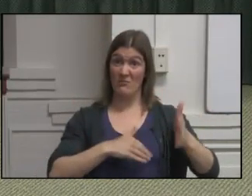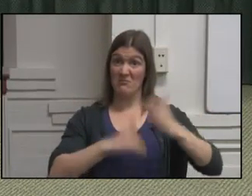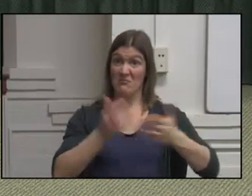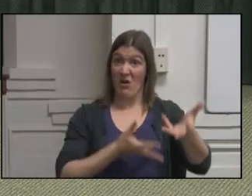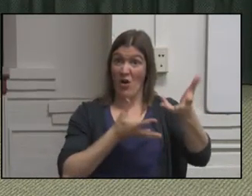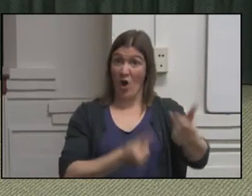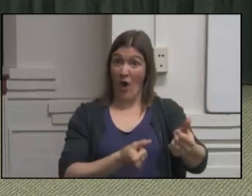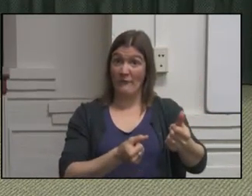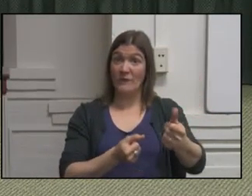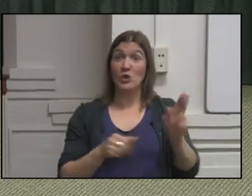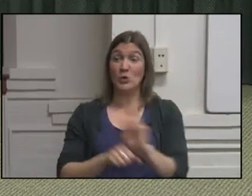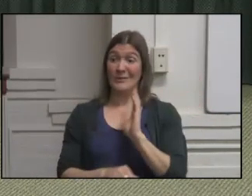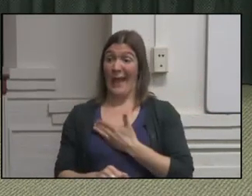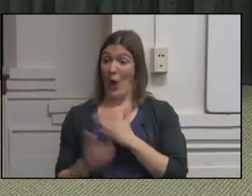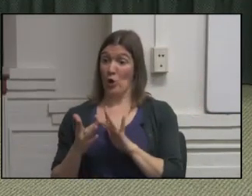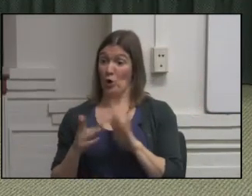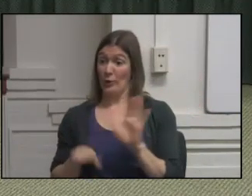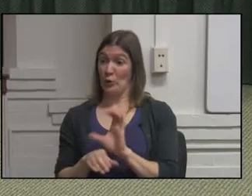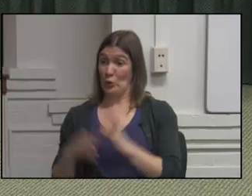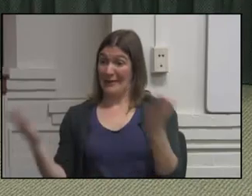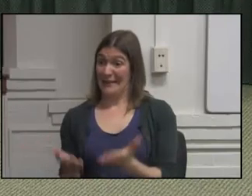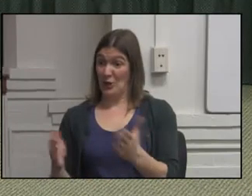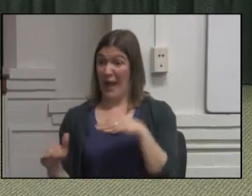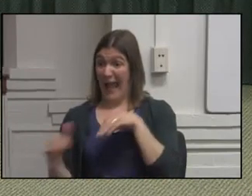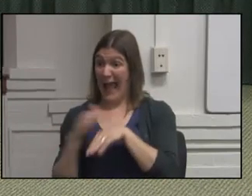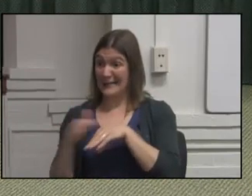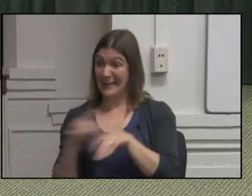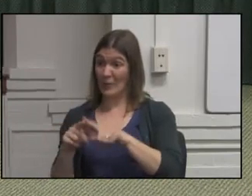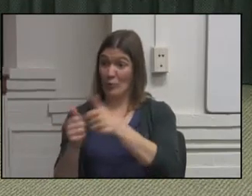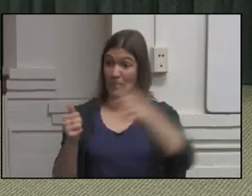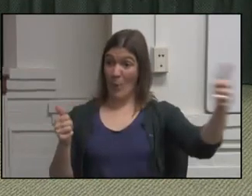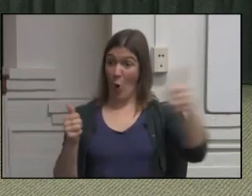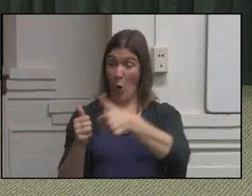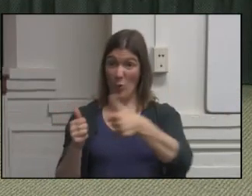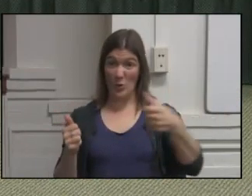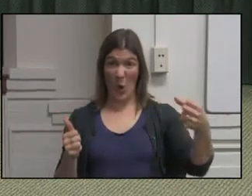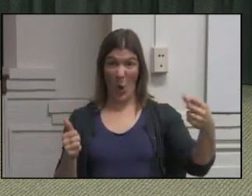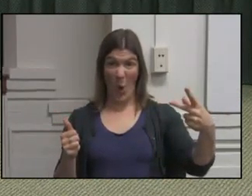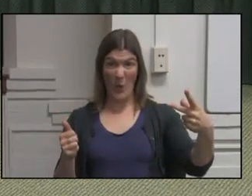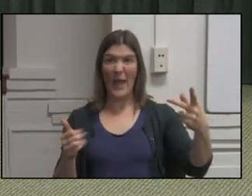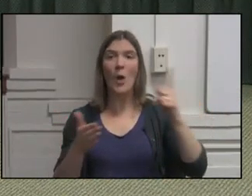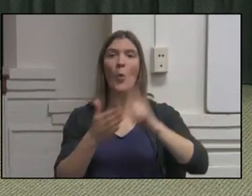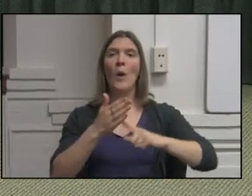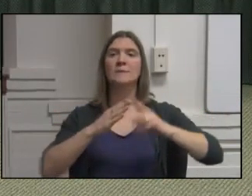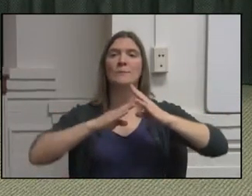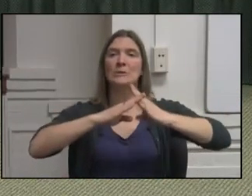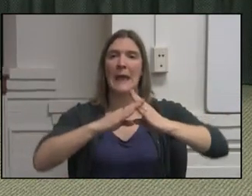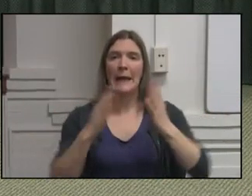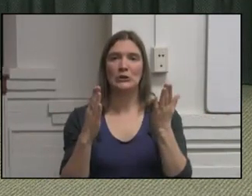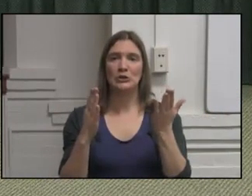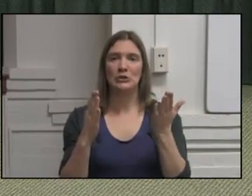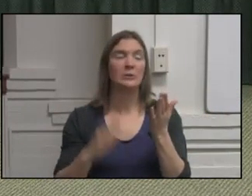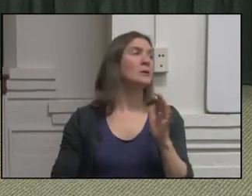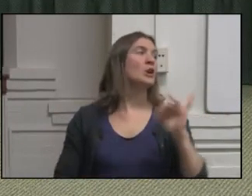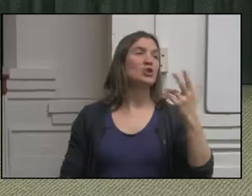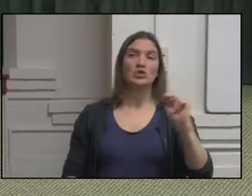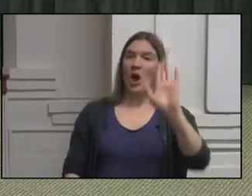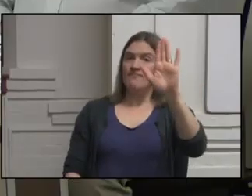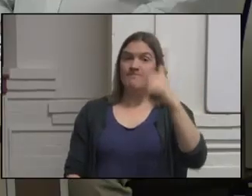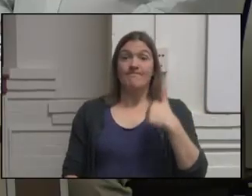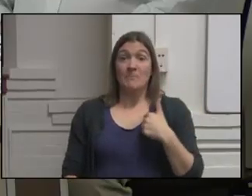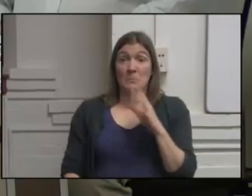on network computers that are accessible remotely is... What are the safety safeguards? We have never had